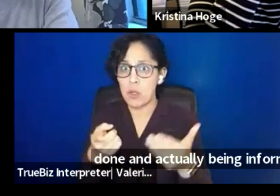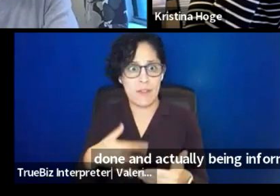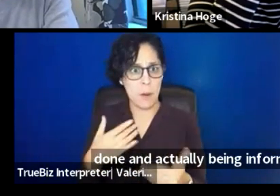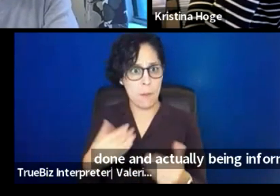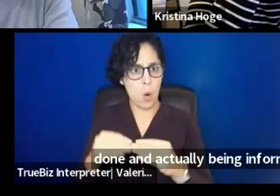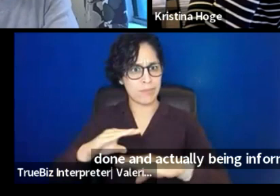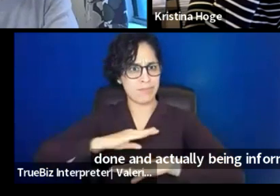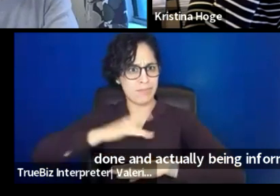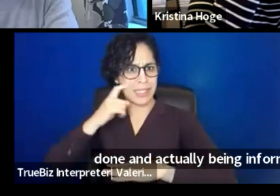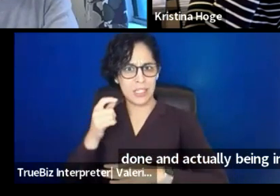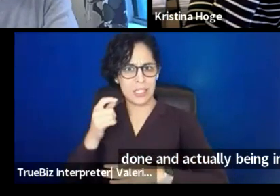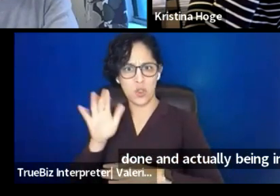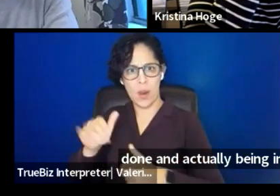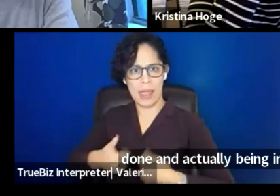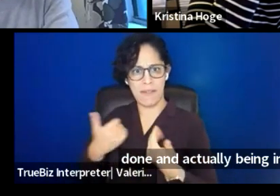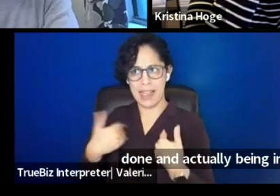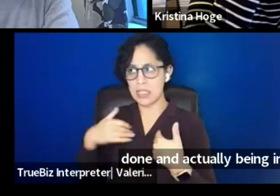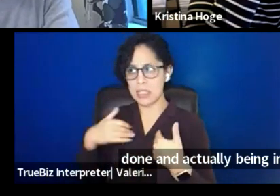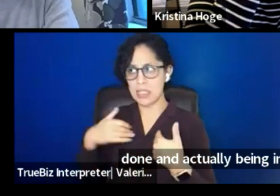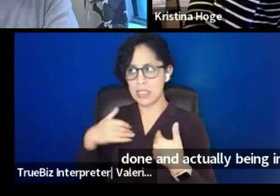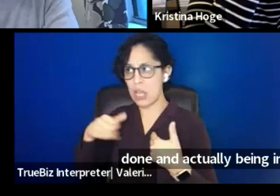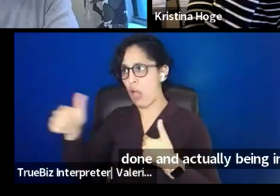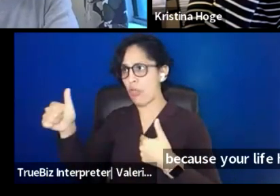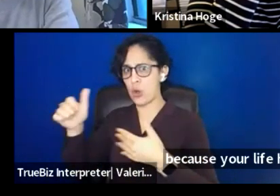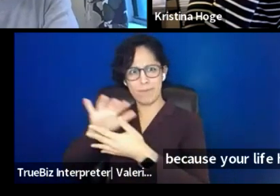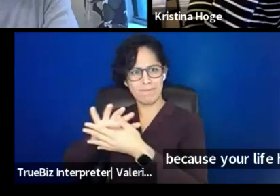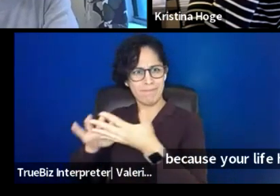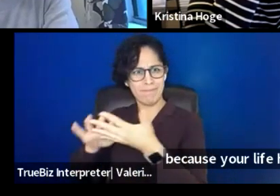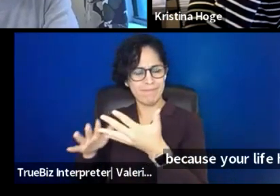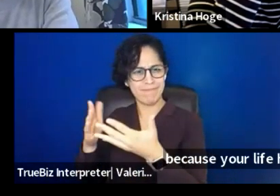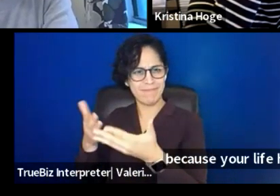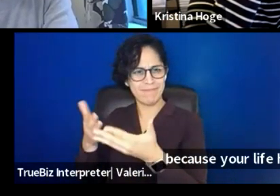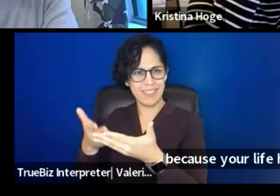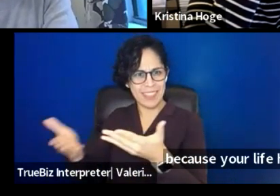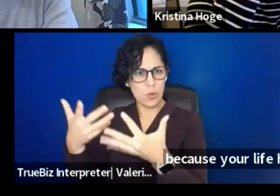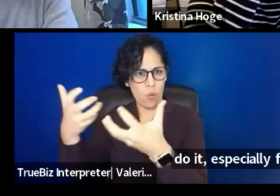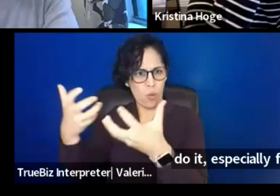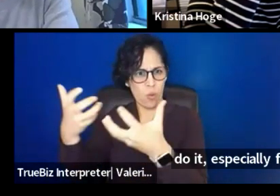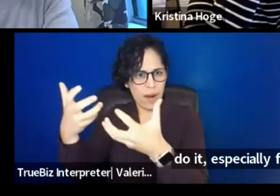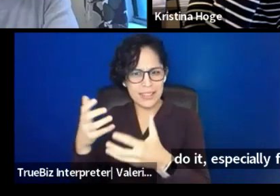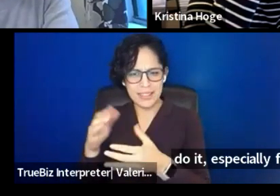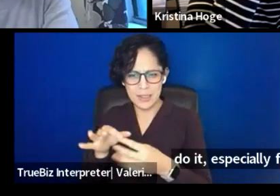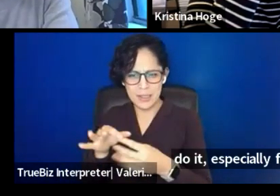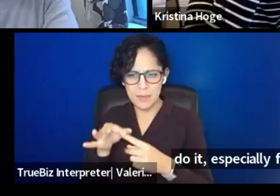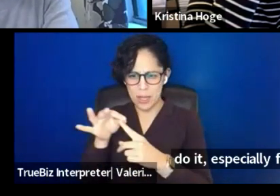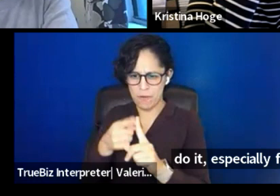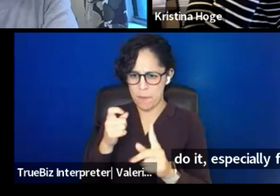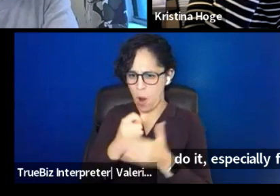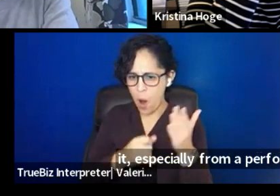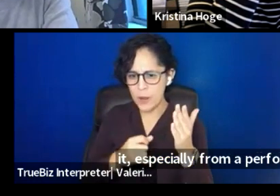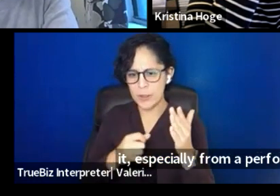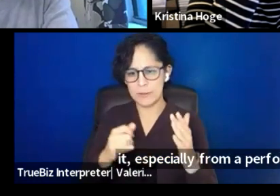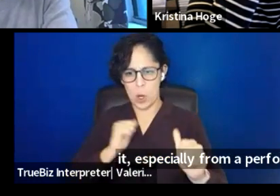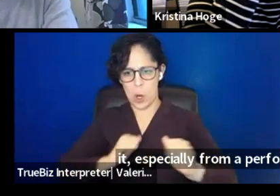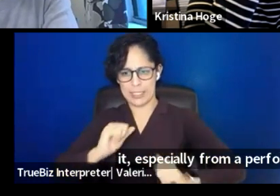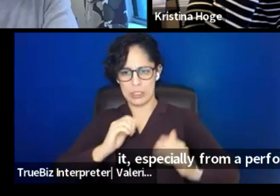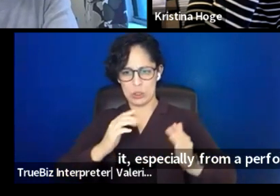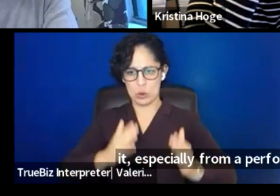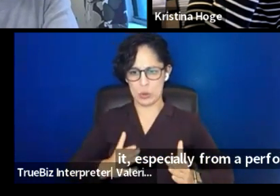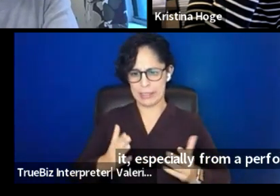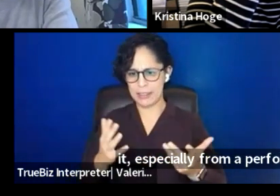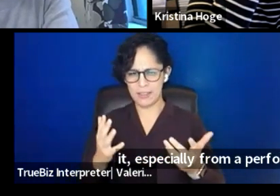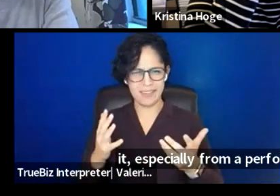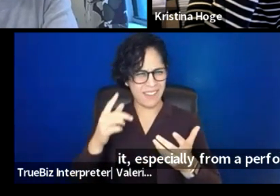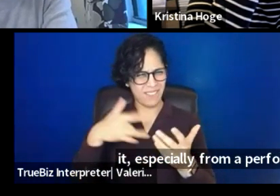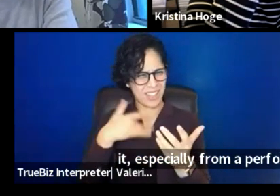other dimensions to it, especially from around performance and artistry and art. I think it's so strange. I had such a